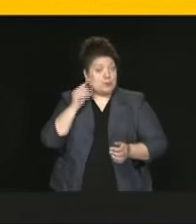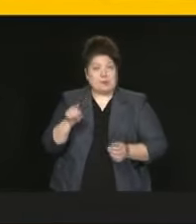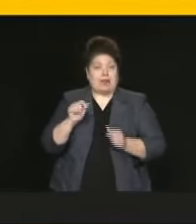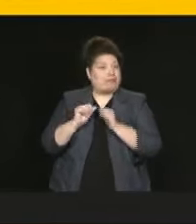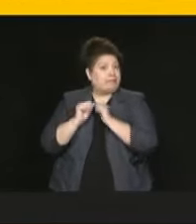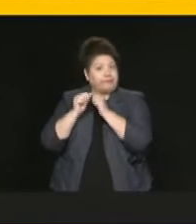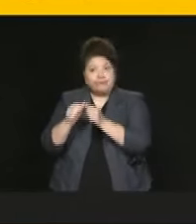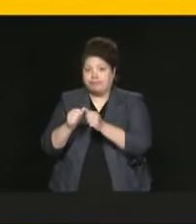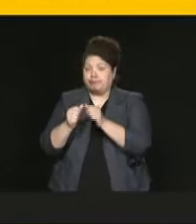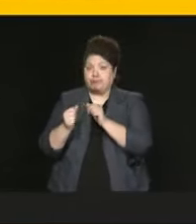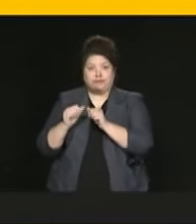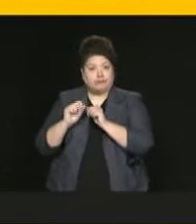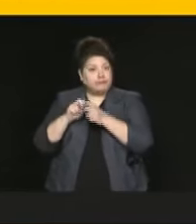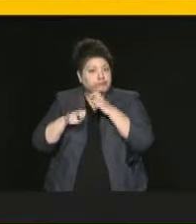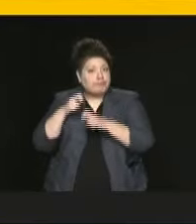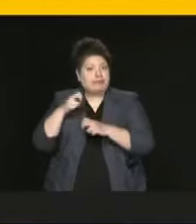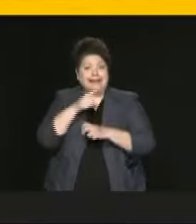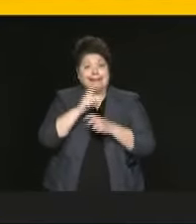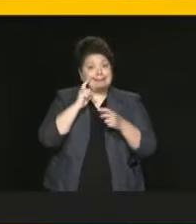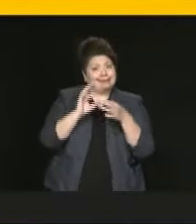tragedy, no less.